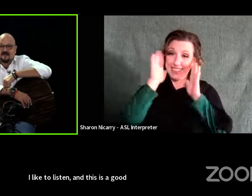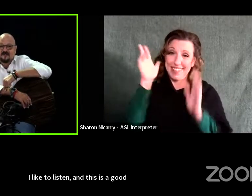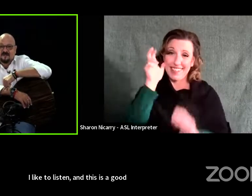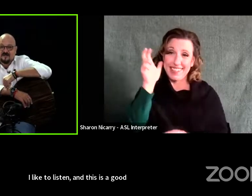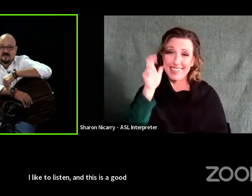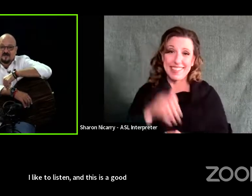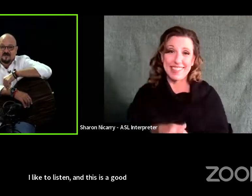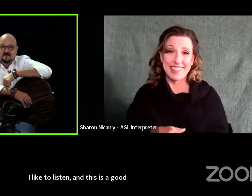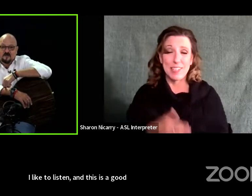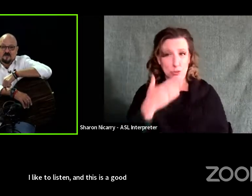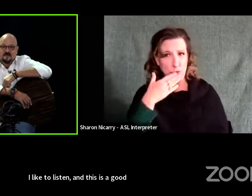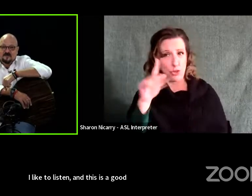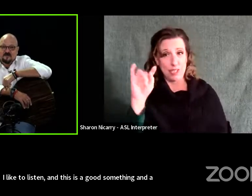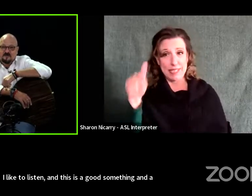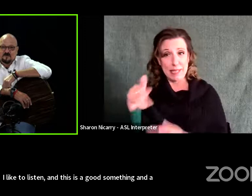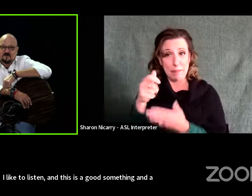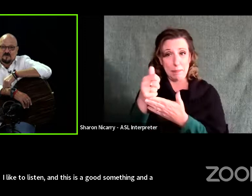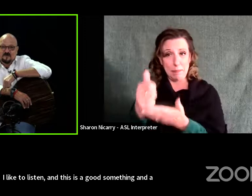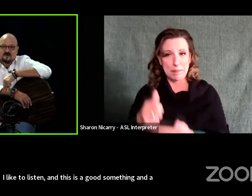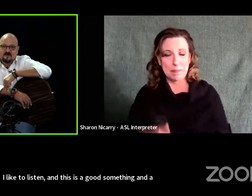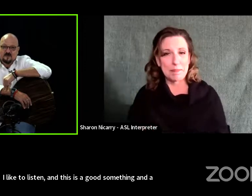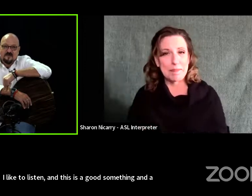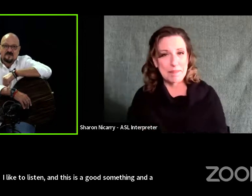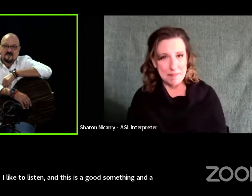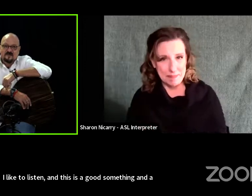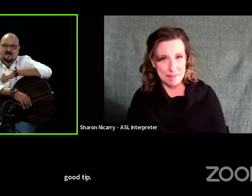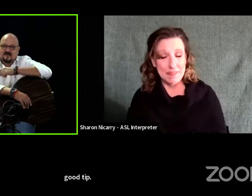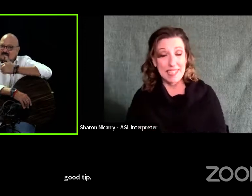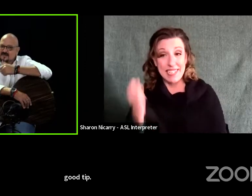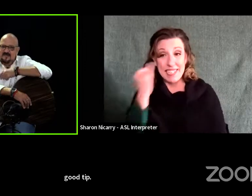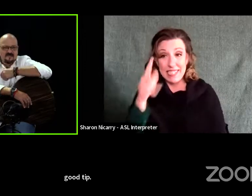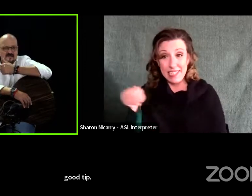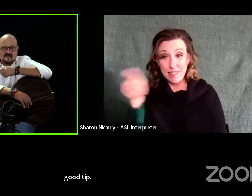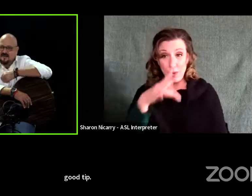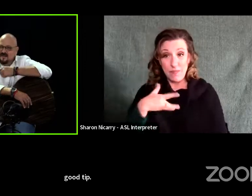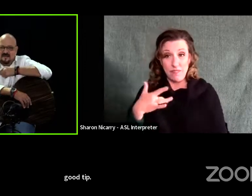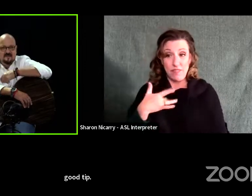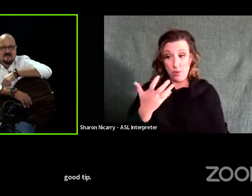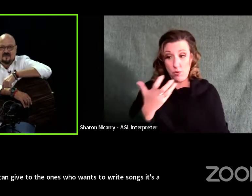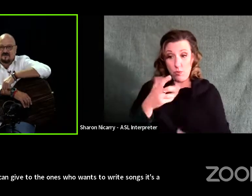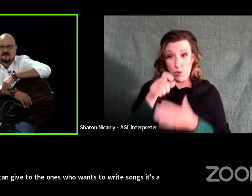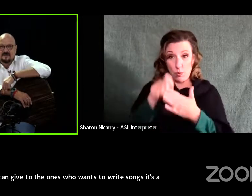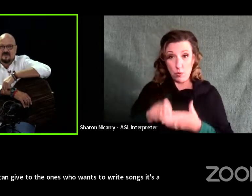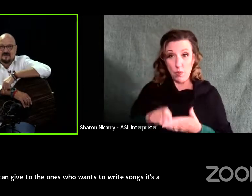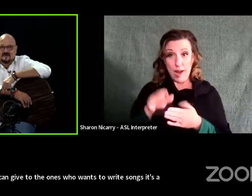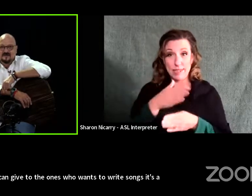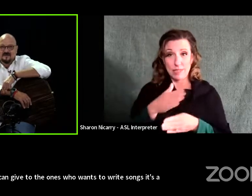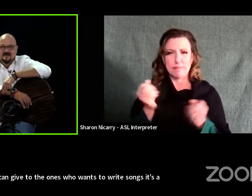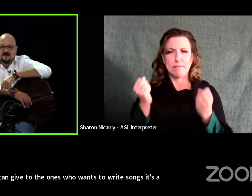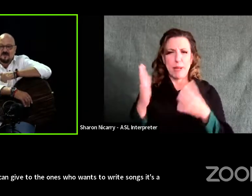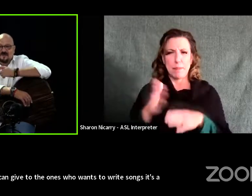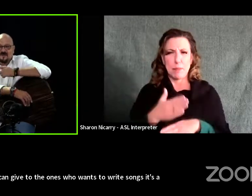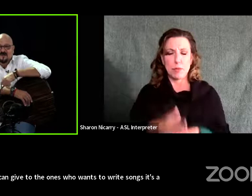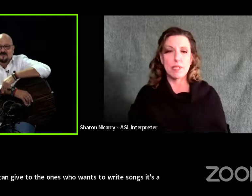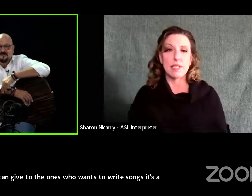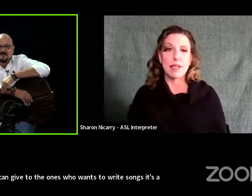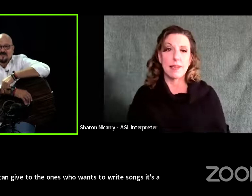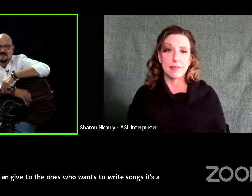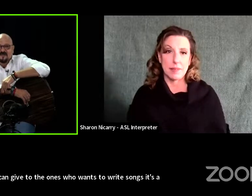I can give to the ones who wants to write songs is to listen a lot of music,